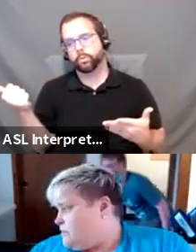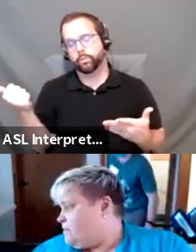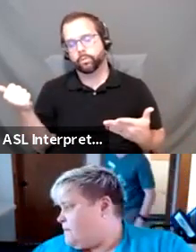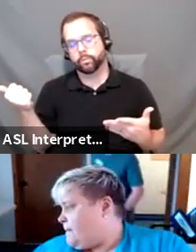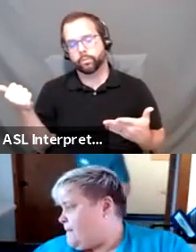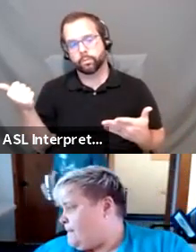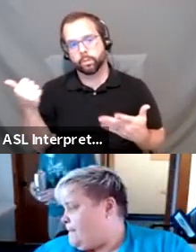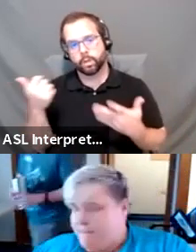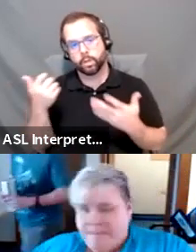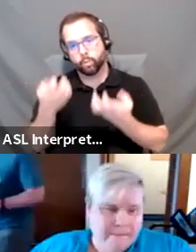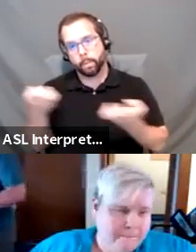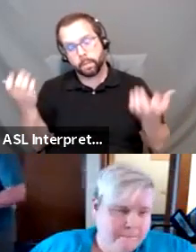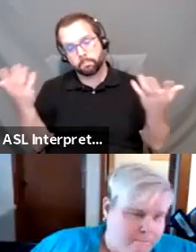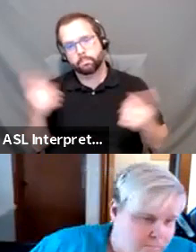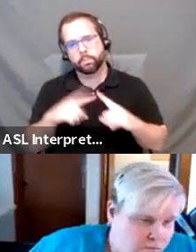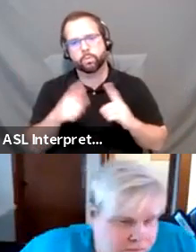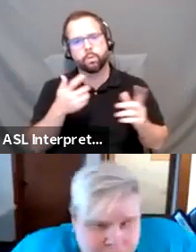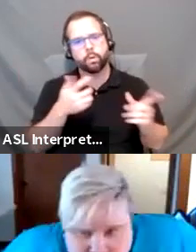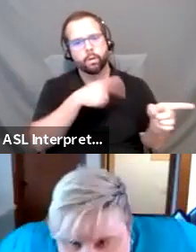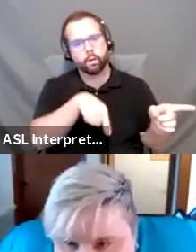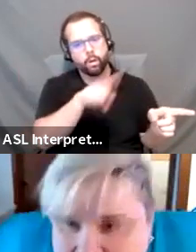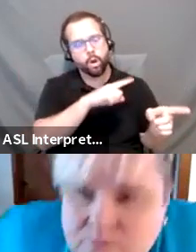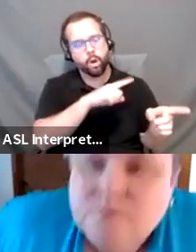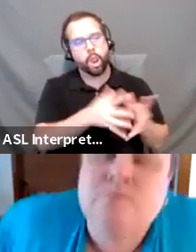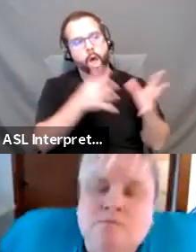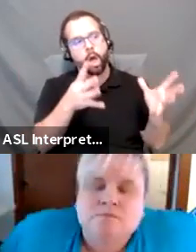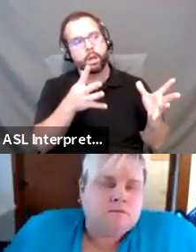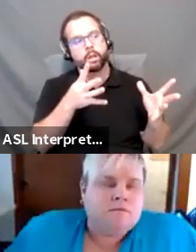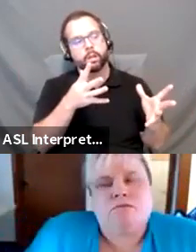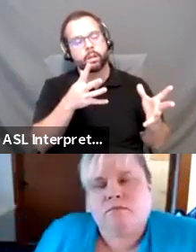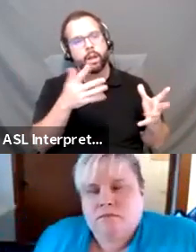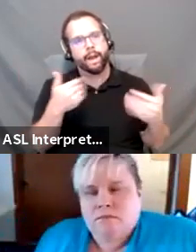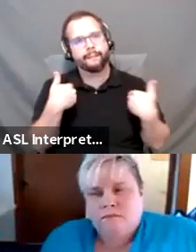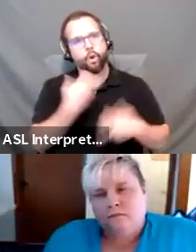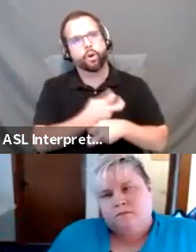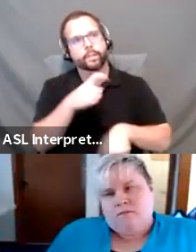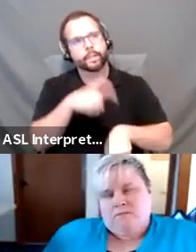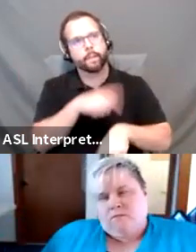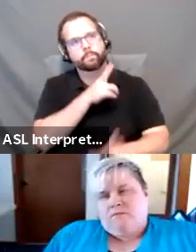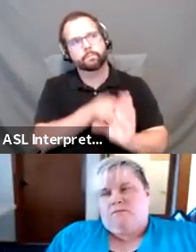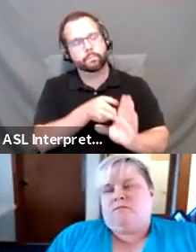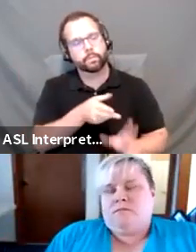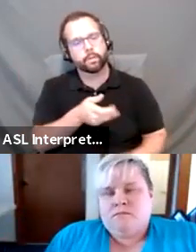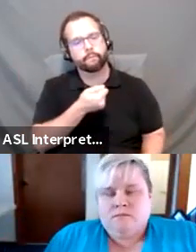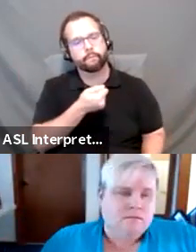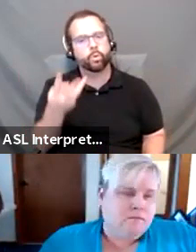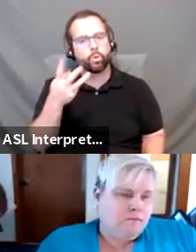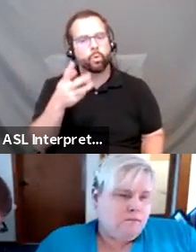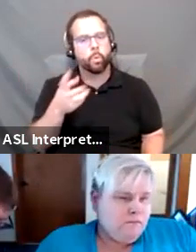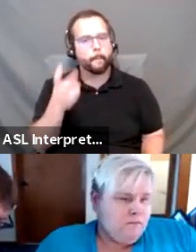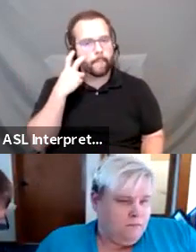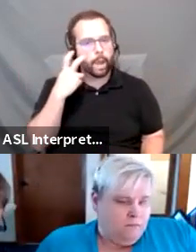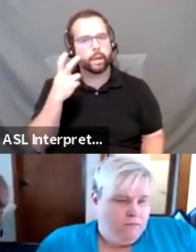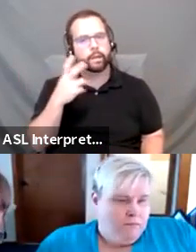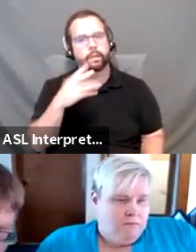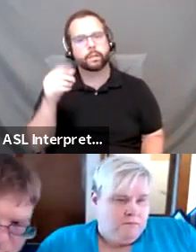they've had a hard time getting in. We have a lot of folks who are blind or low vision, and I think that sometimes it's not a very friendly format for